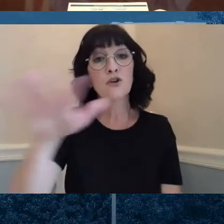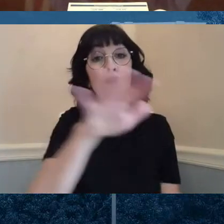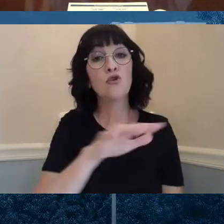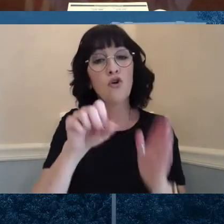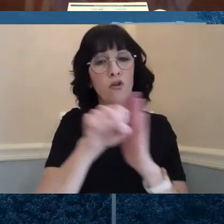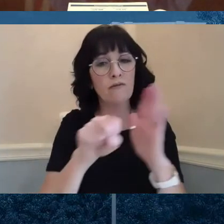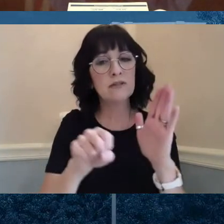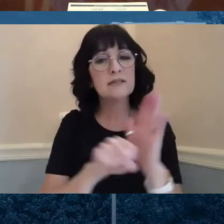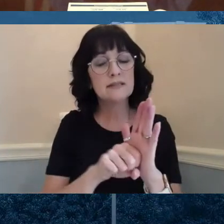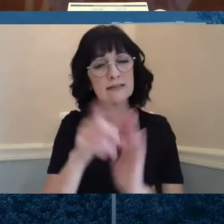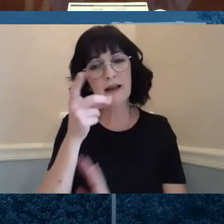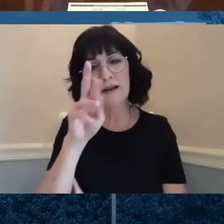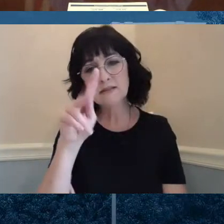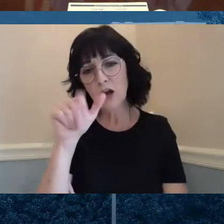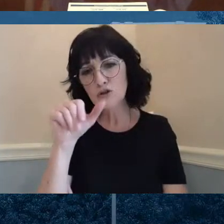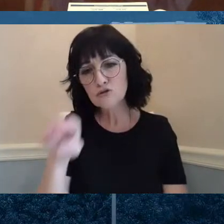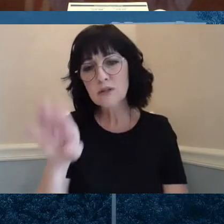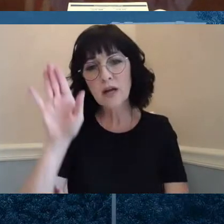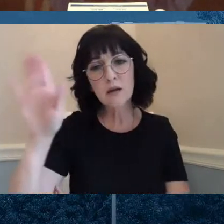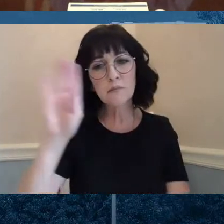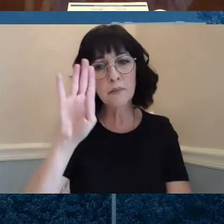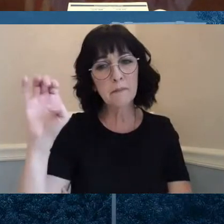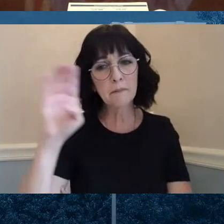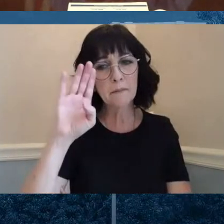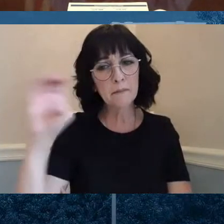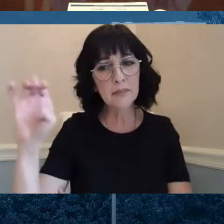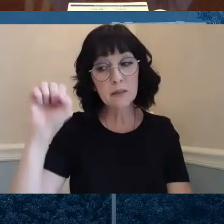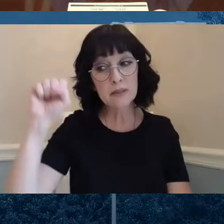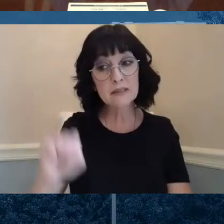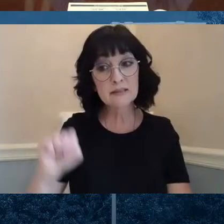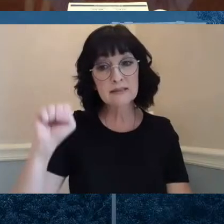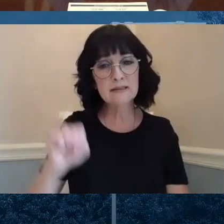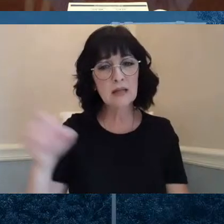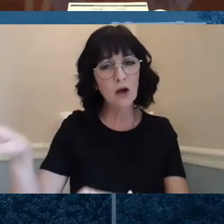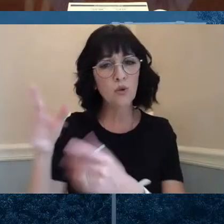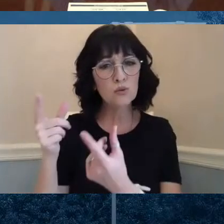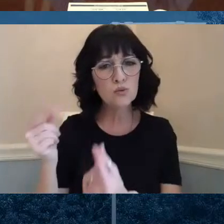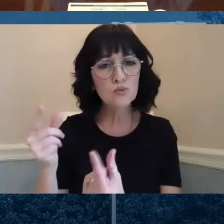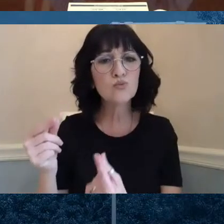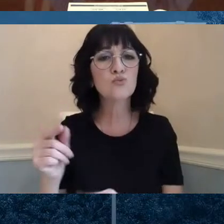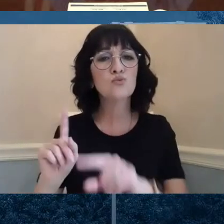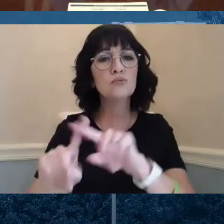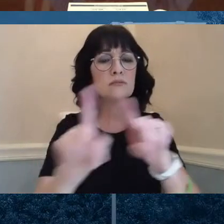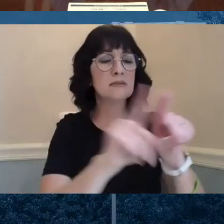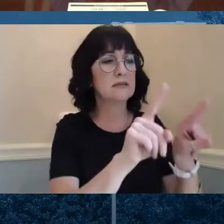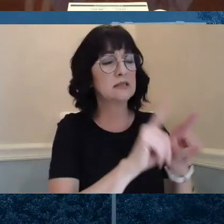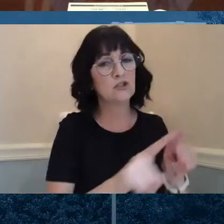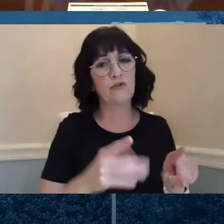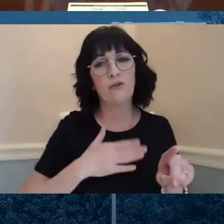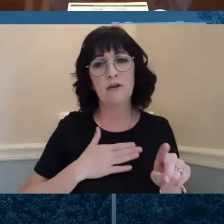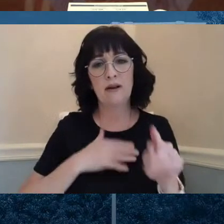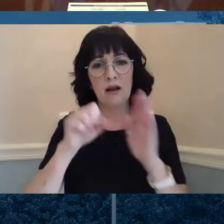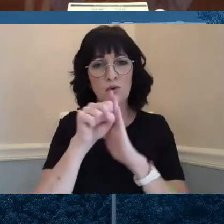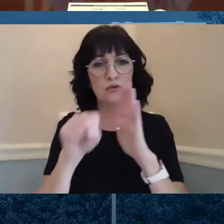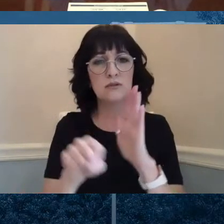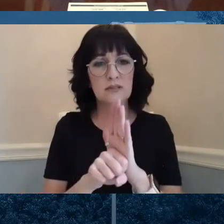Tam and BB's efforts in the lower part of our state. We have over